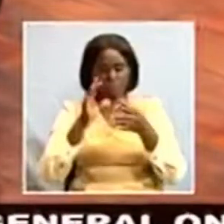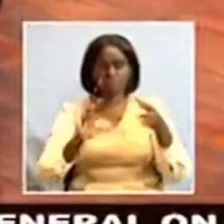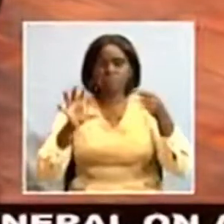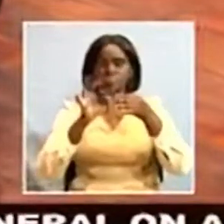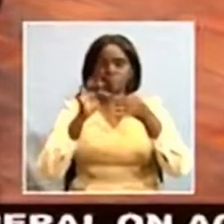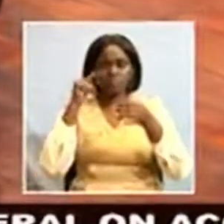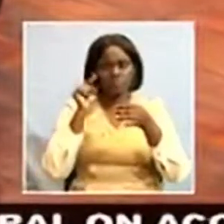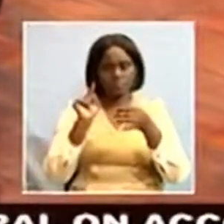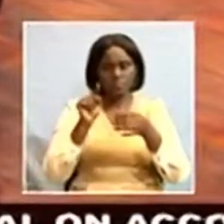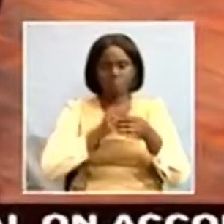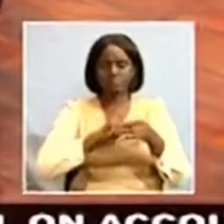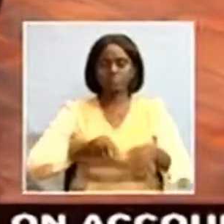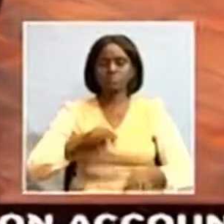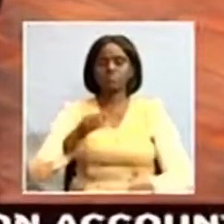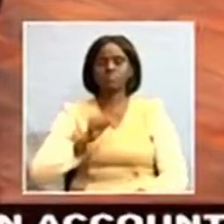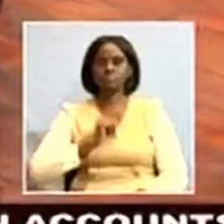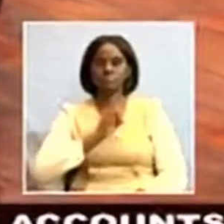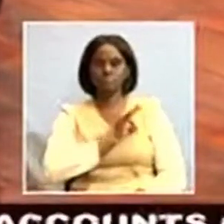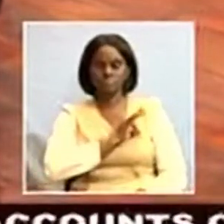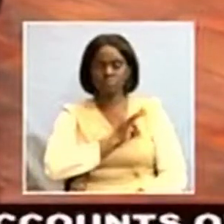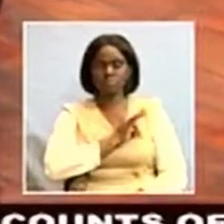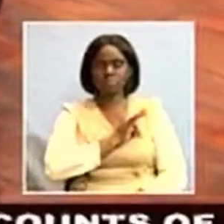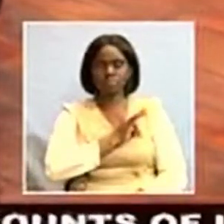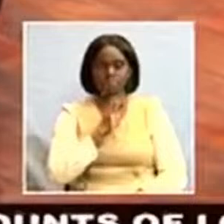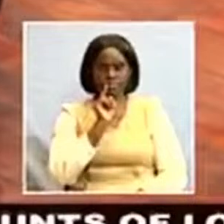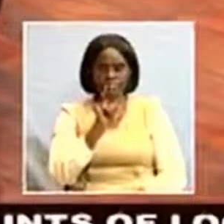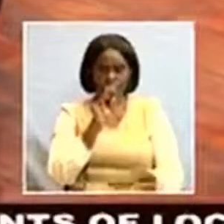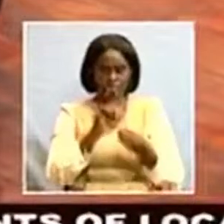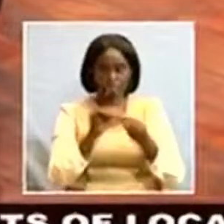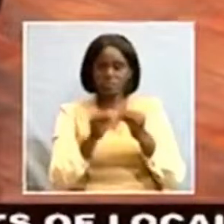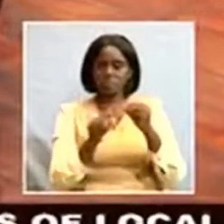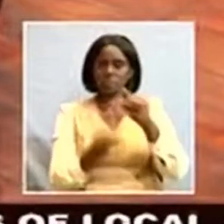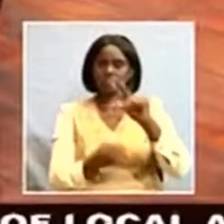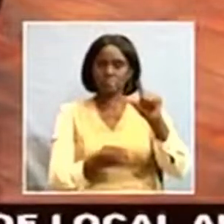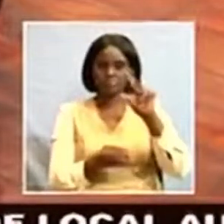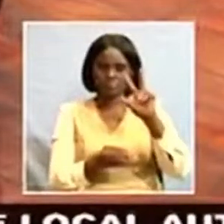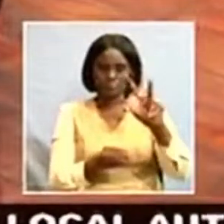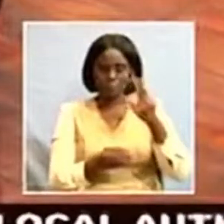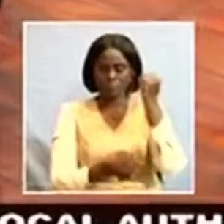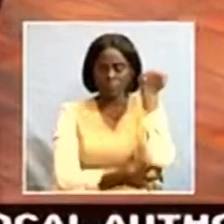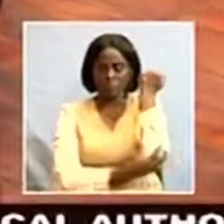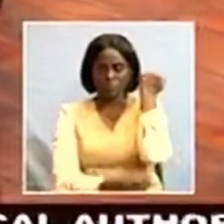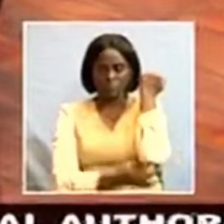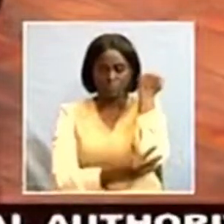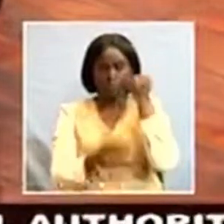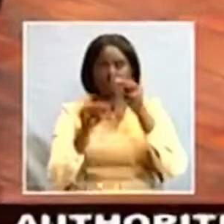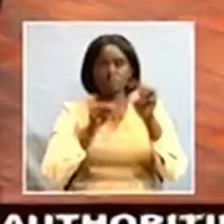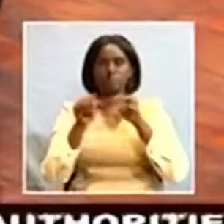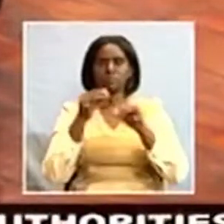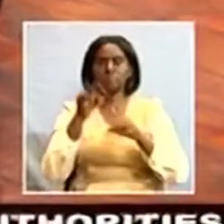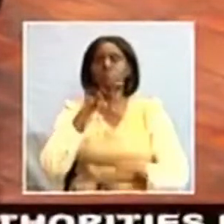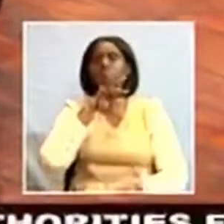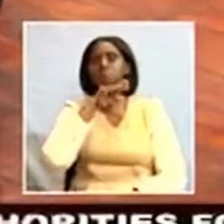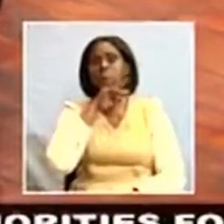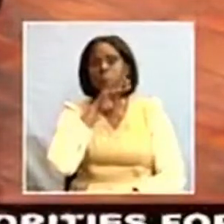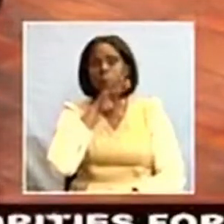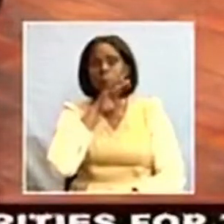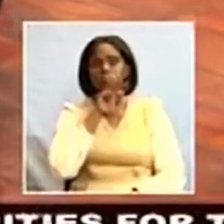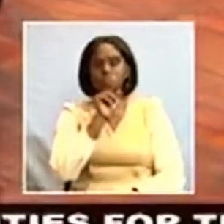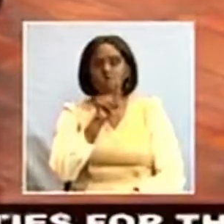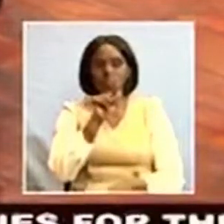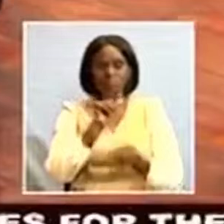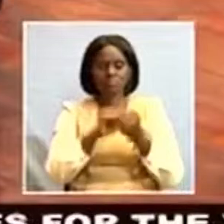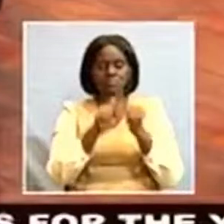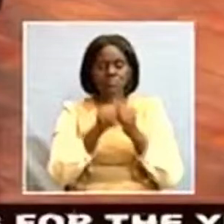of members of staff. Appendix 23, poor management of waste. Cause of